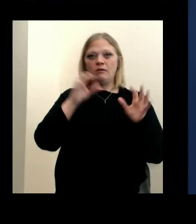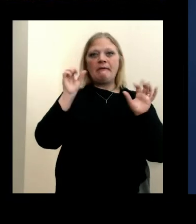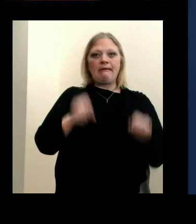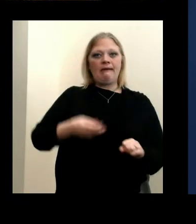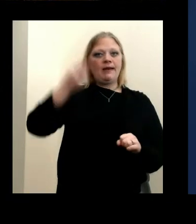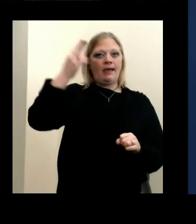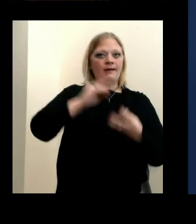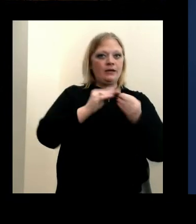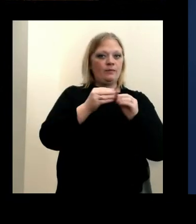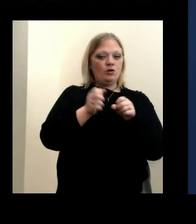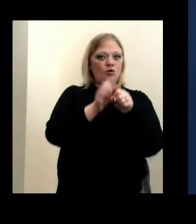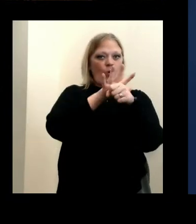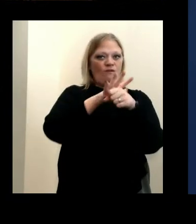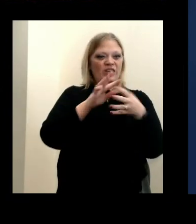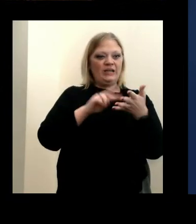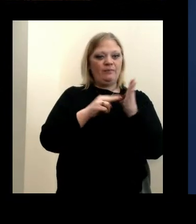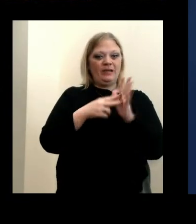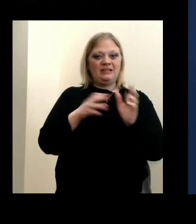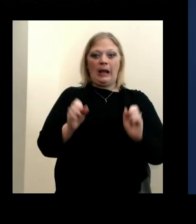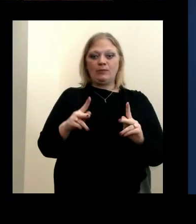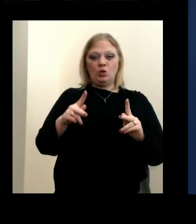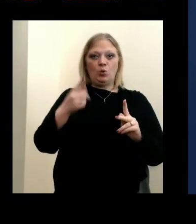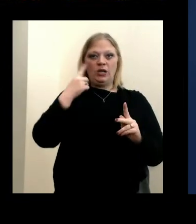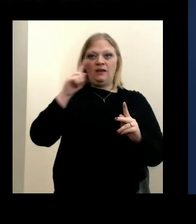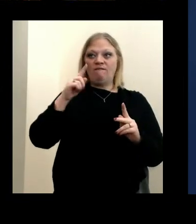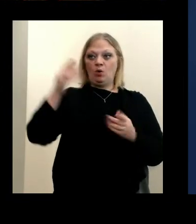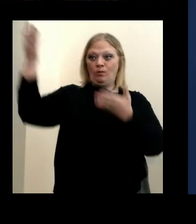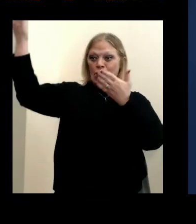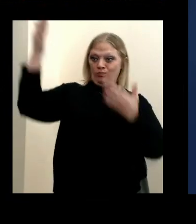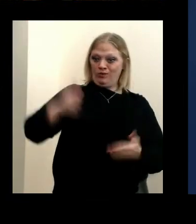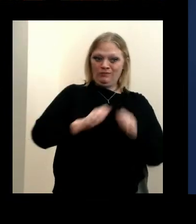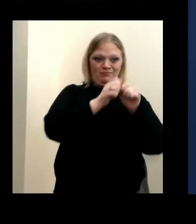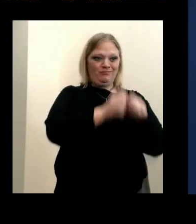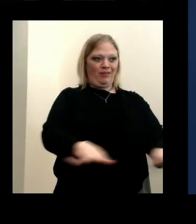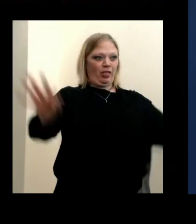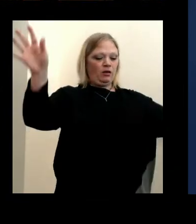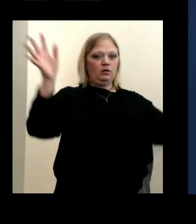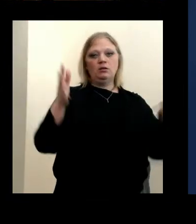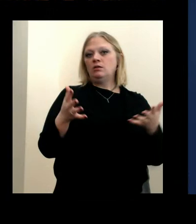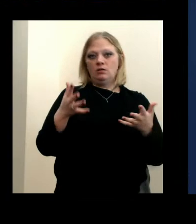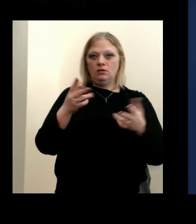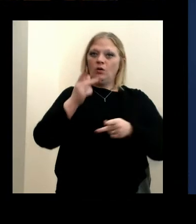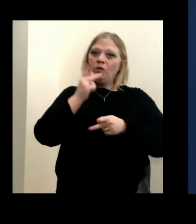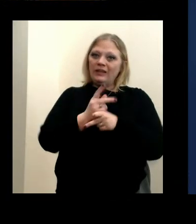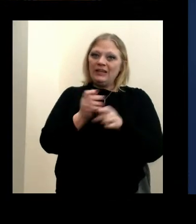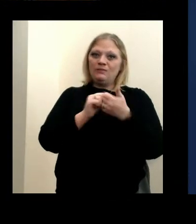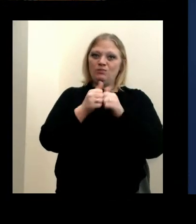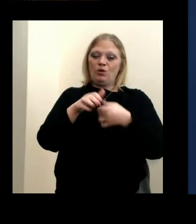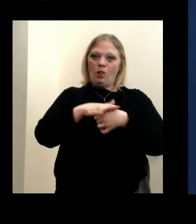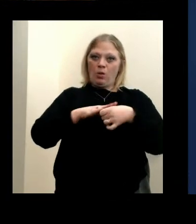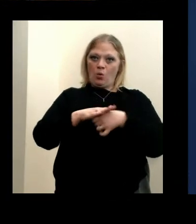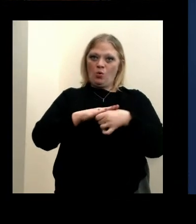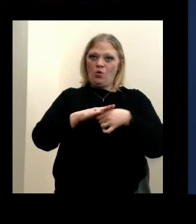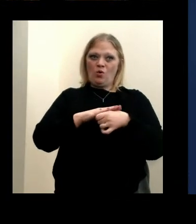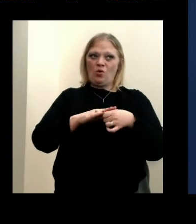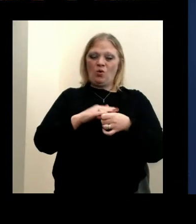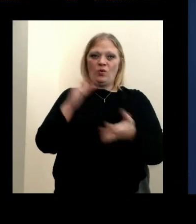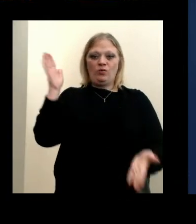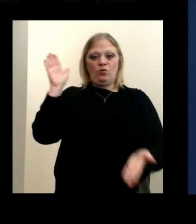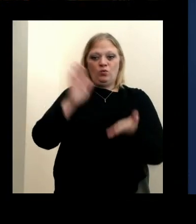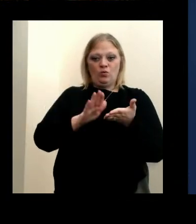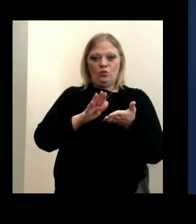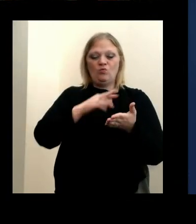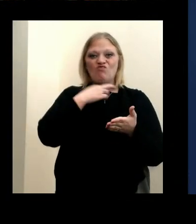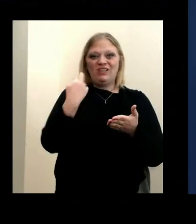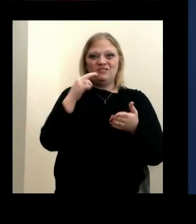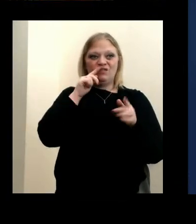and so opportunities for lots of transmission. So we really want to keep the sports local and minimize the risk of transmission,